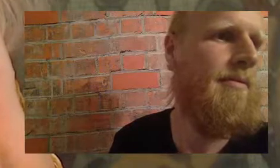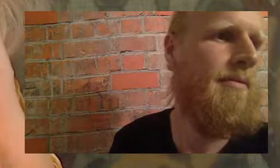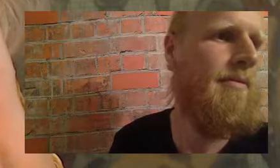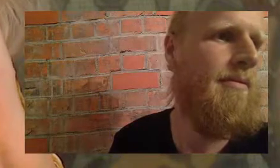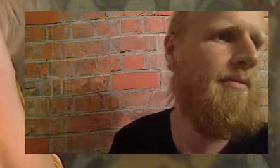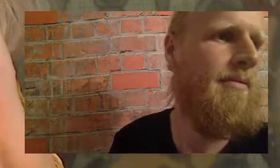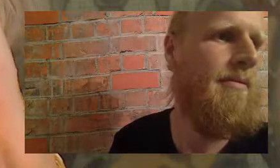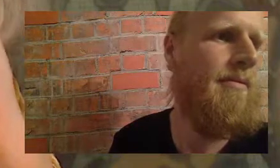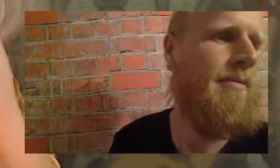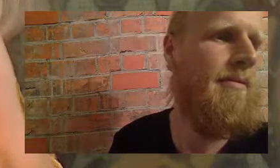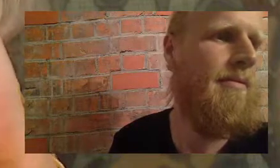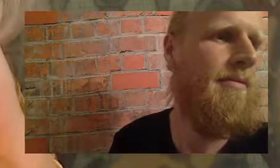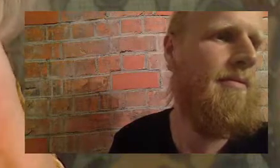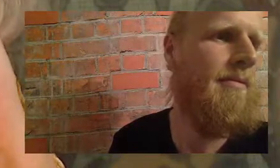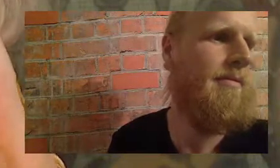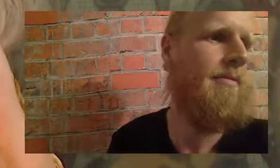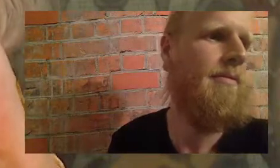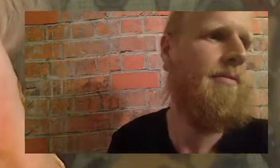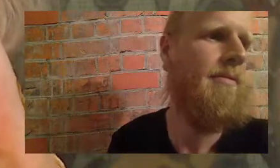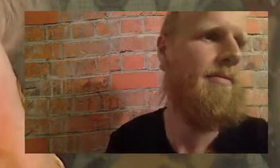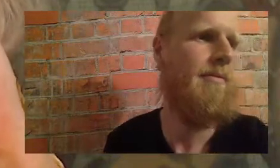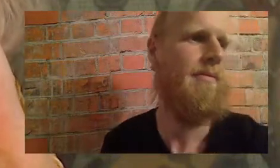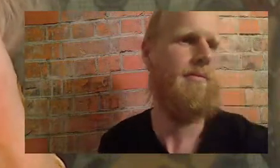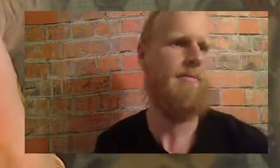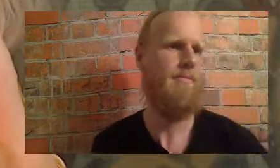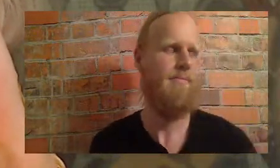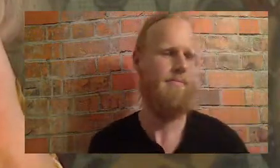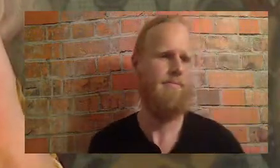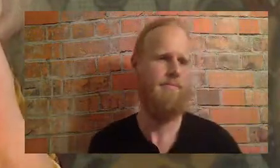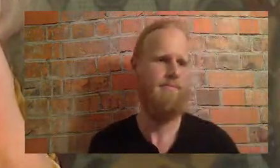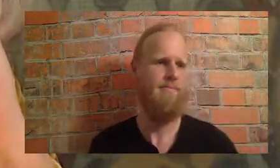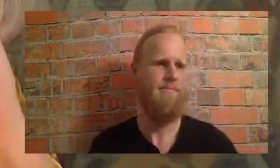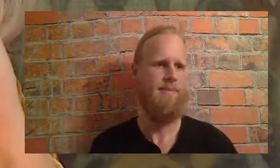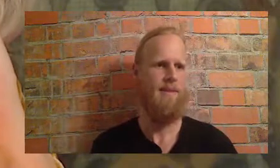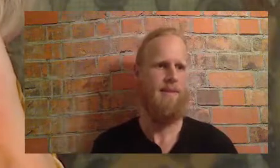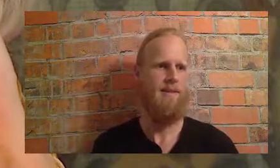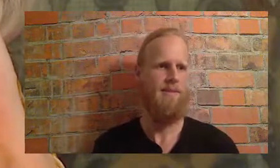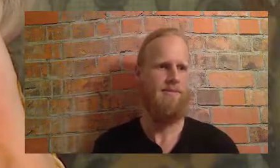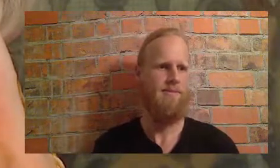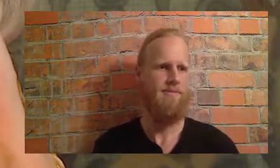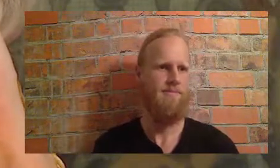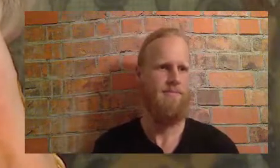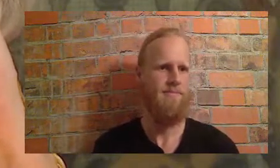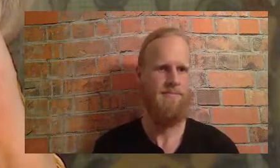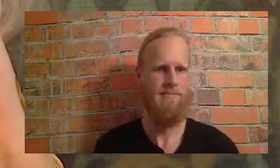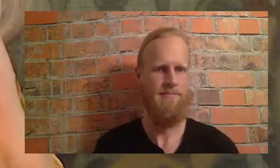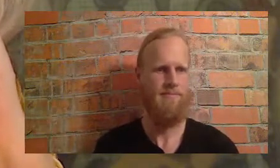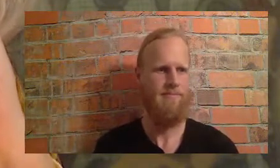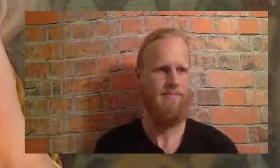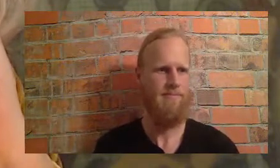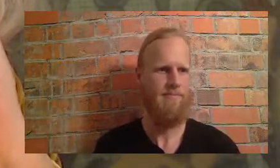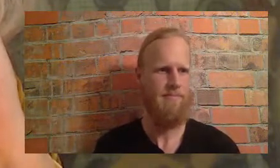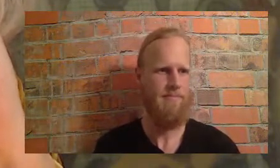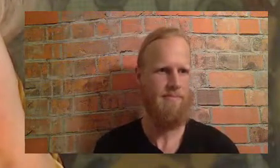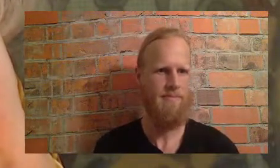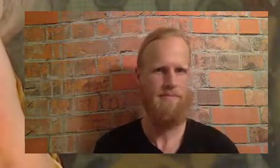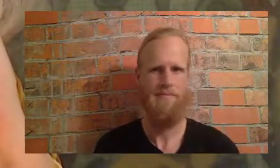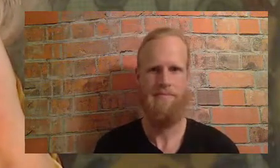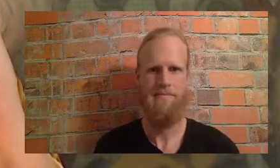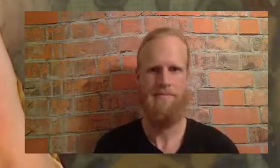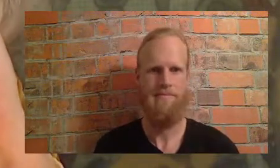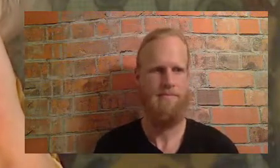in Texas. Cindy in Memphis, Tennessee. Christina in Sebastopol. I